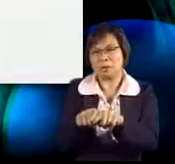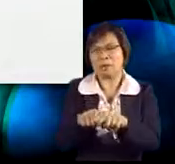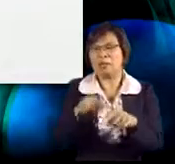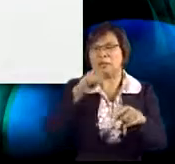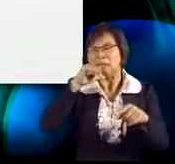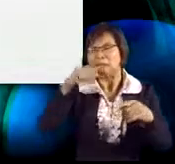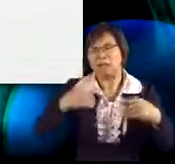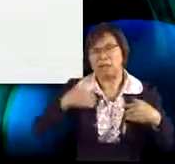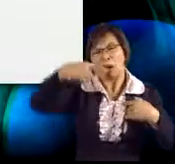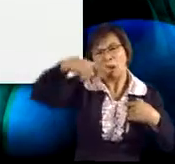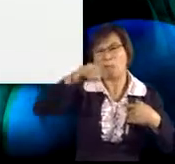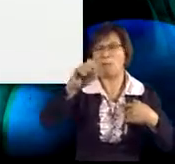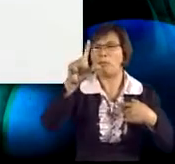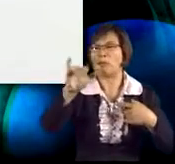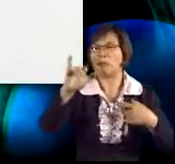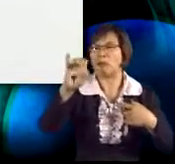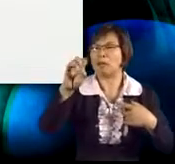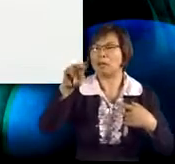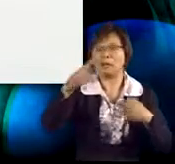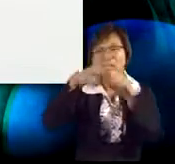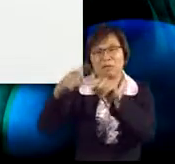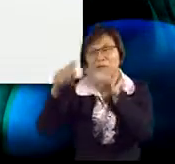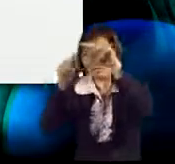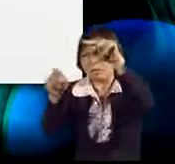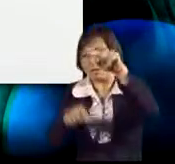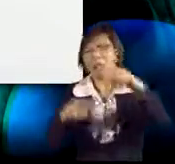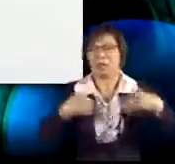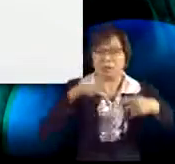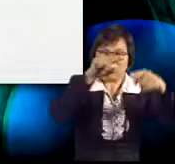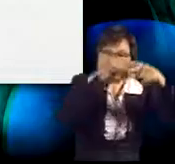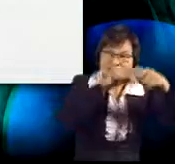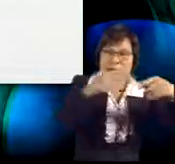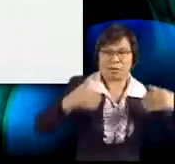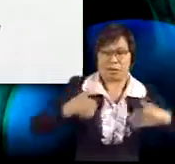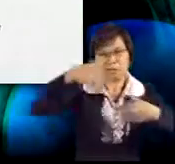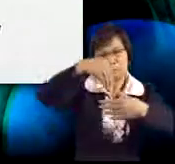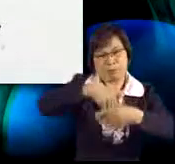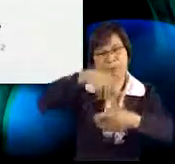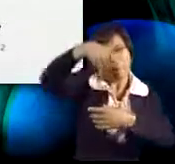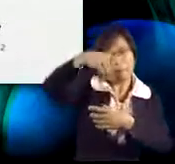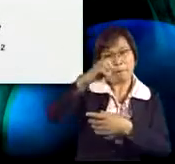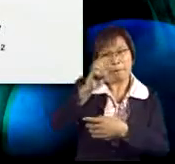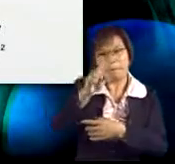Irregular polygons have sides of different length. Polygons are divided into